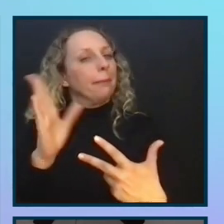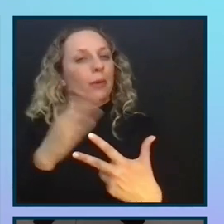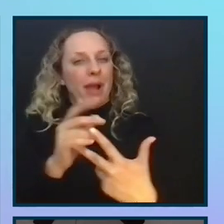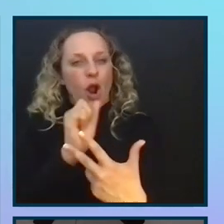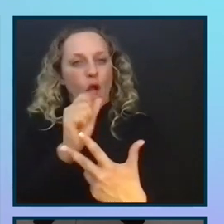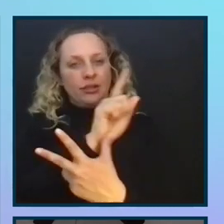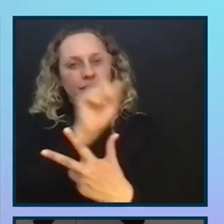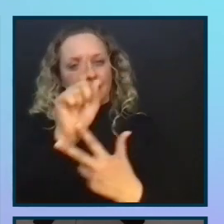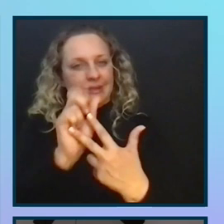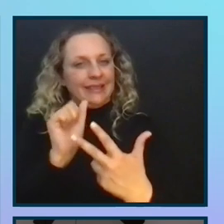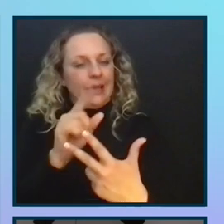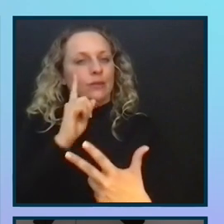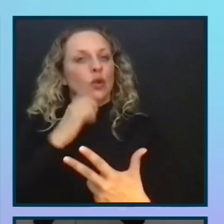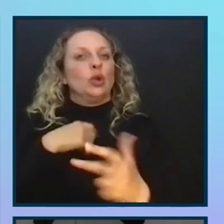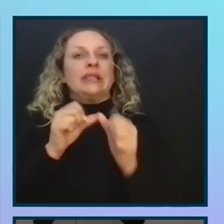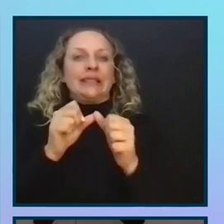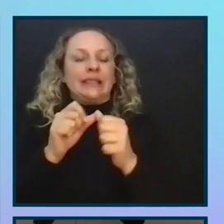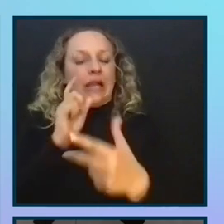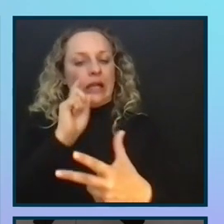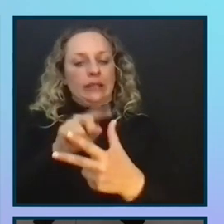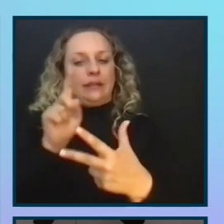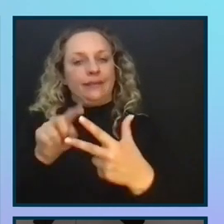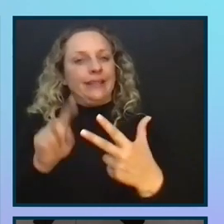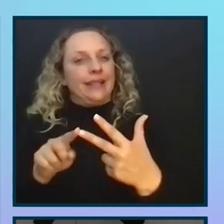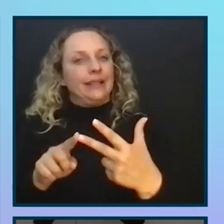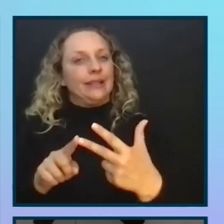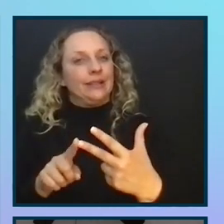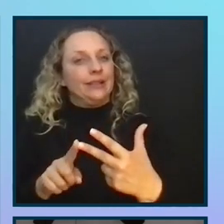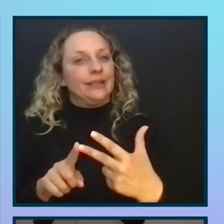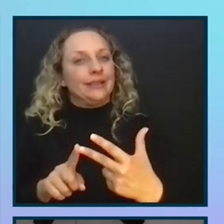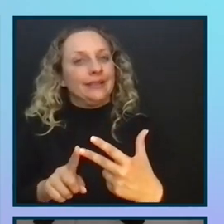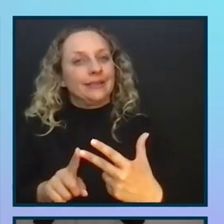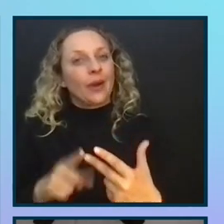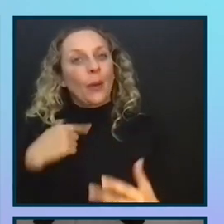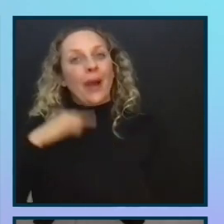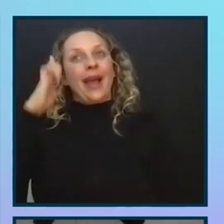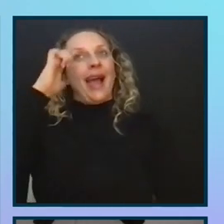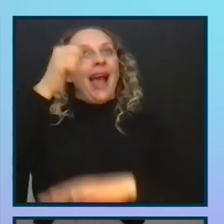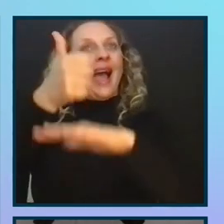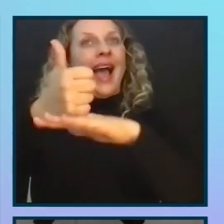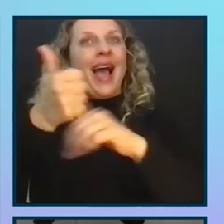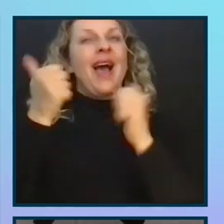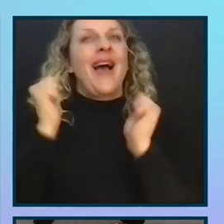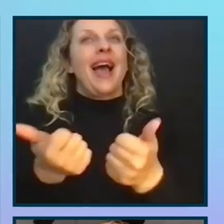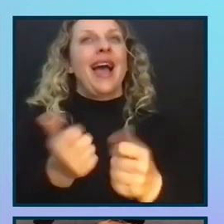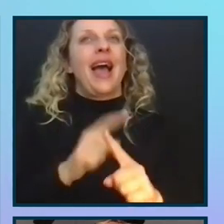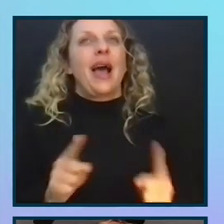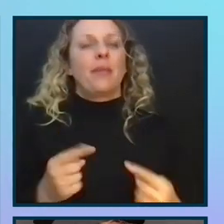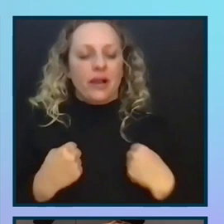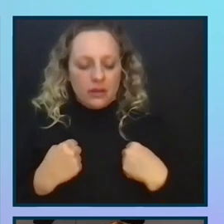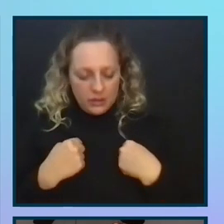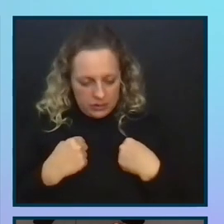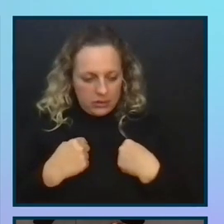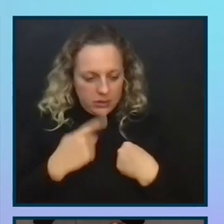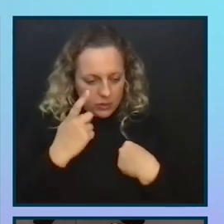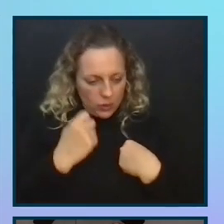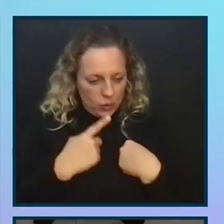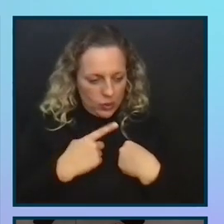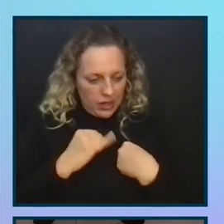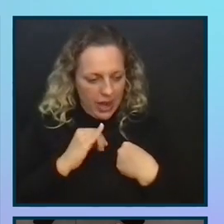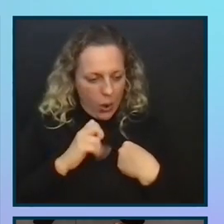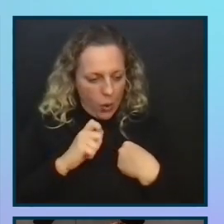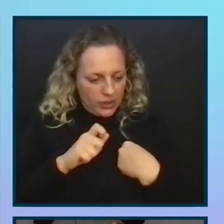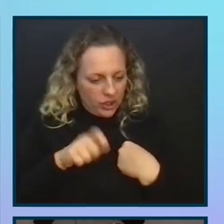consistent identification, in theory. But then ask yourself the question, how often do you actually run across an iOS